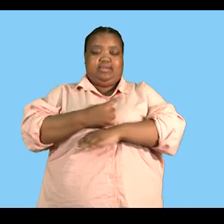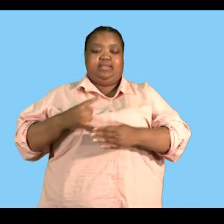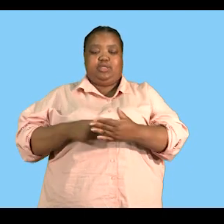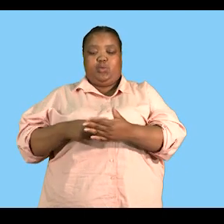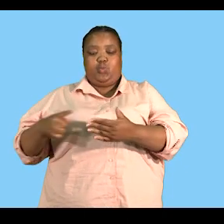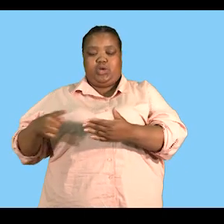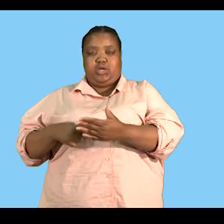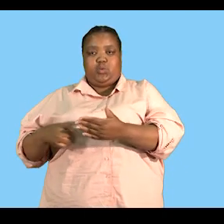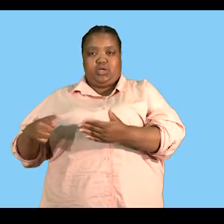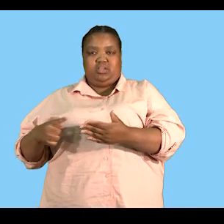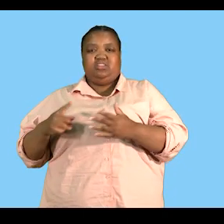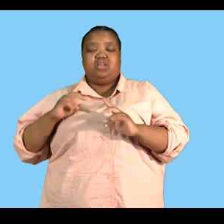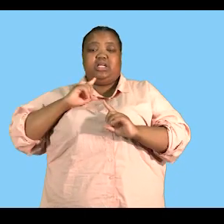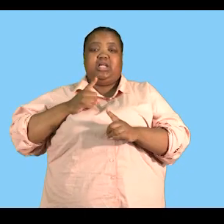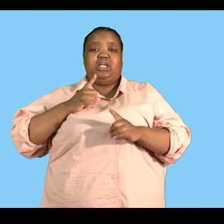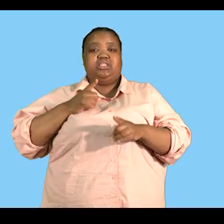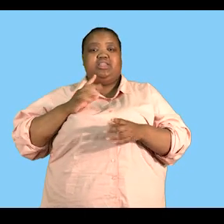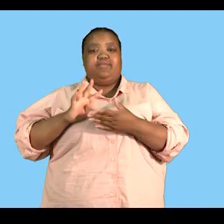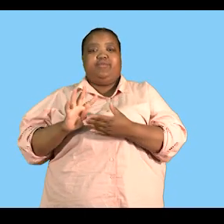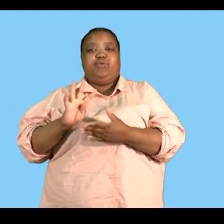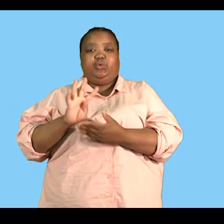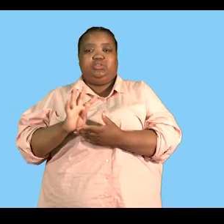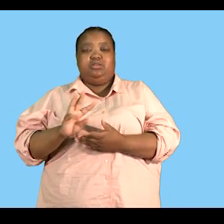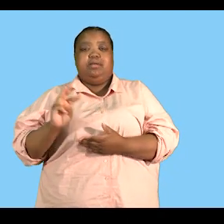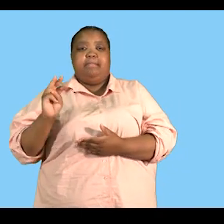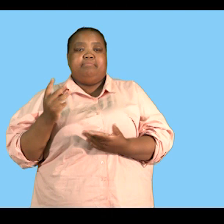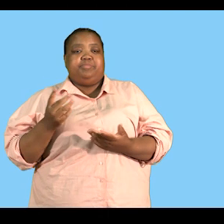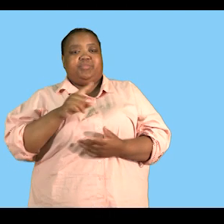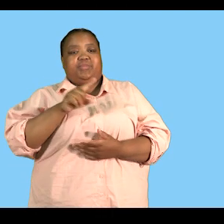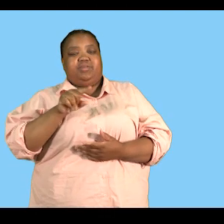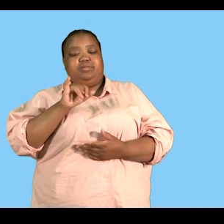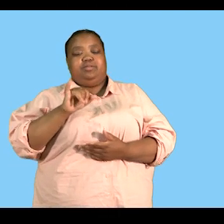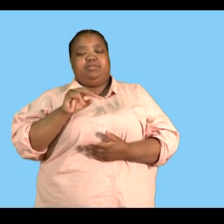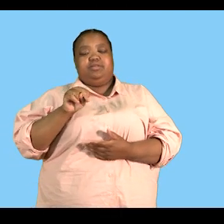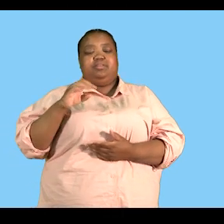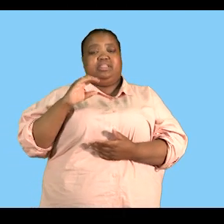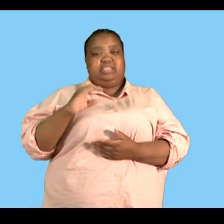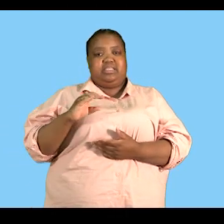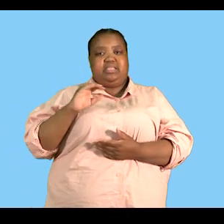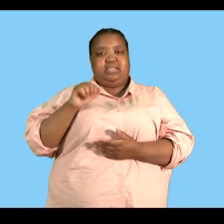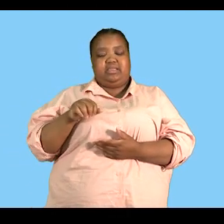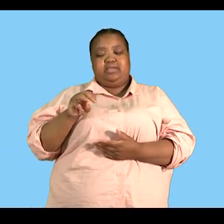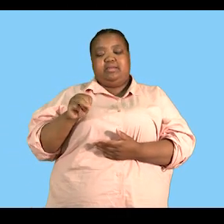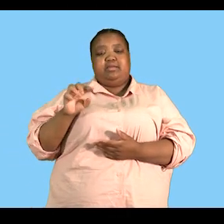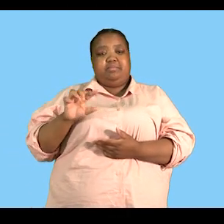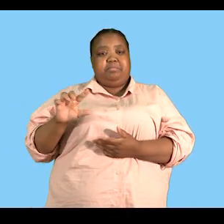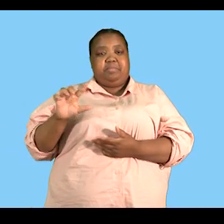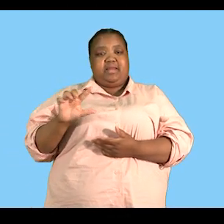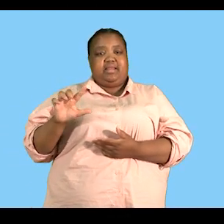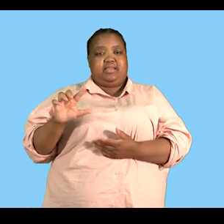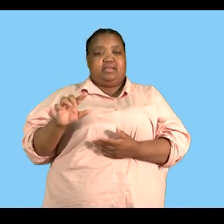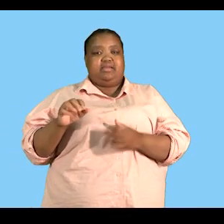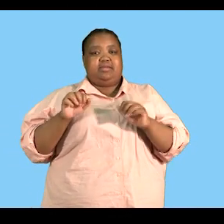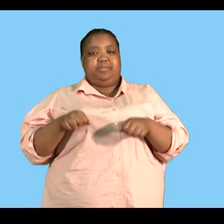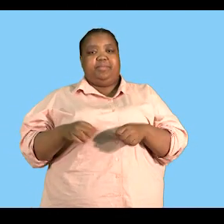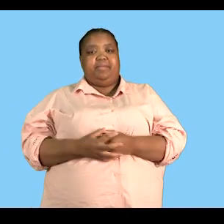14. And then we go to the amount of milligrams. It is zinc, so we're choosing that one.